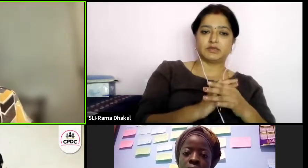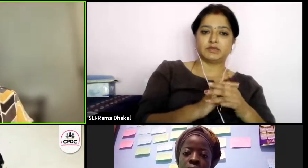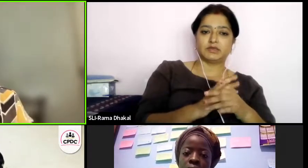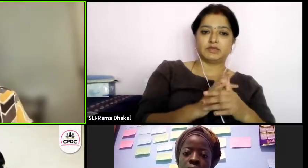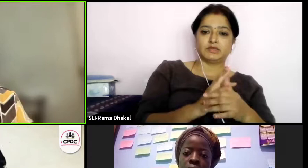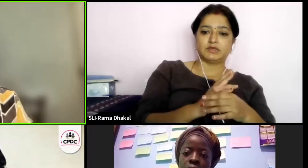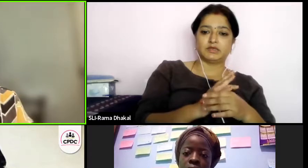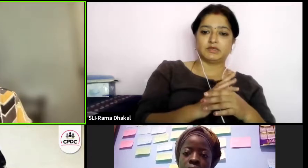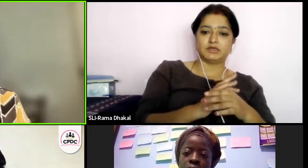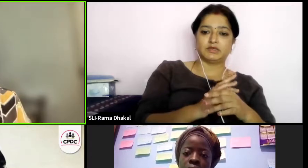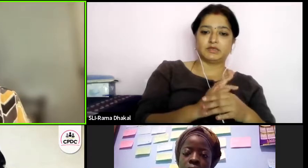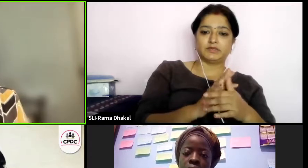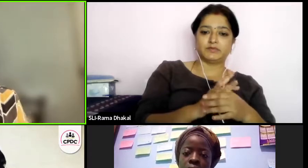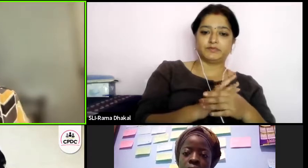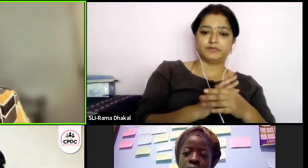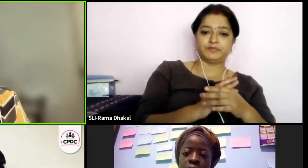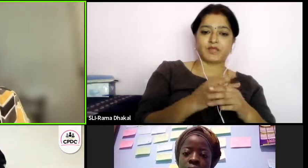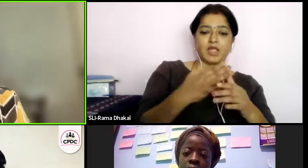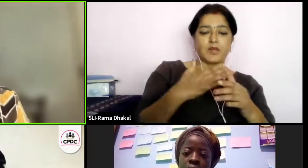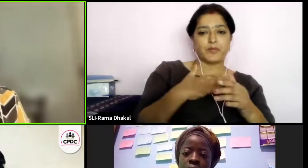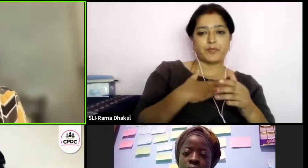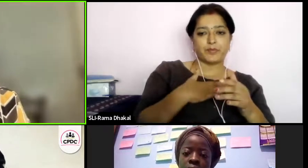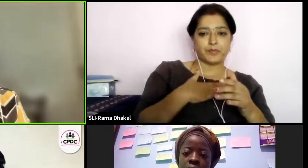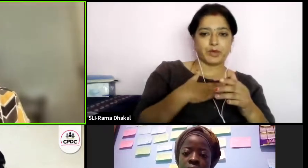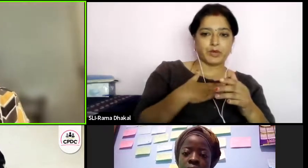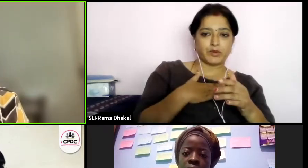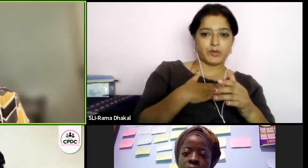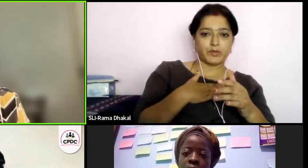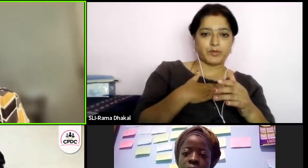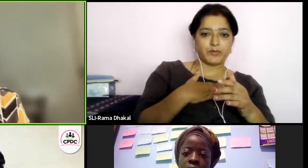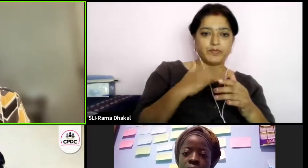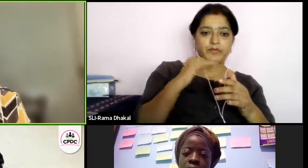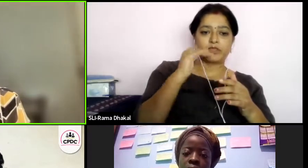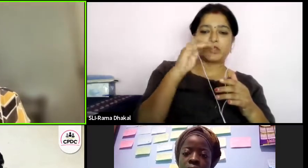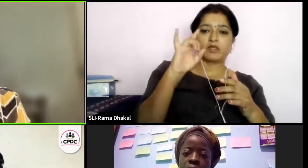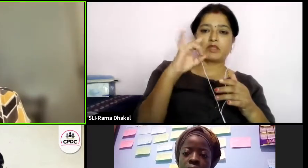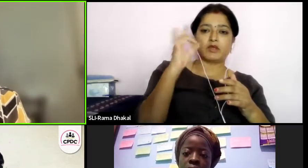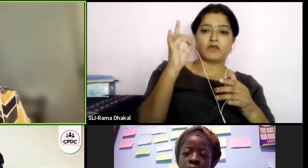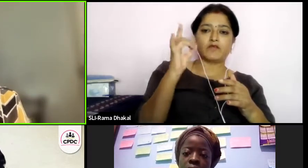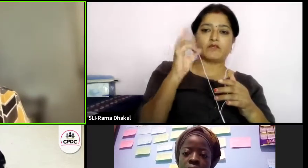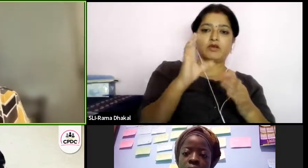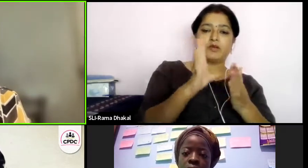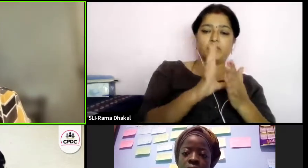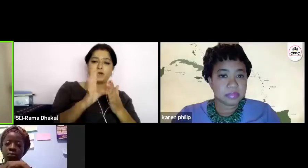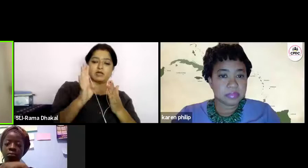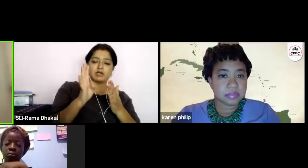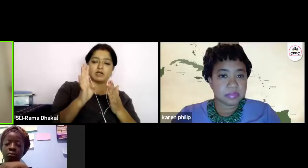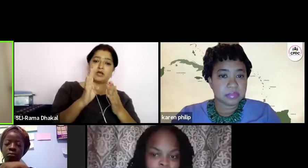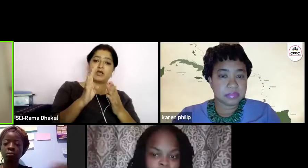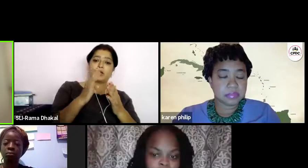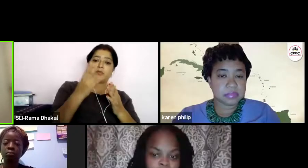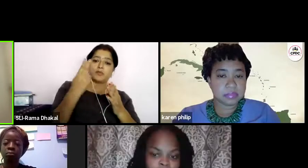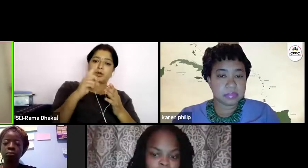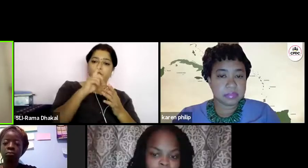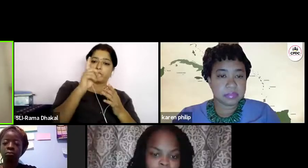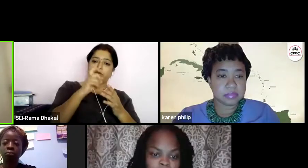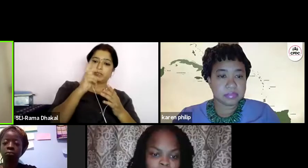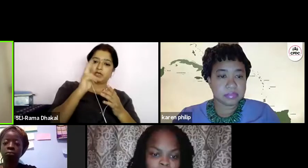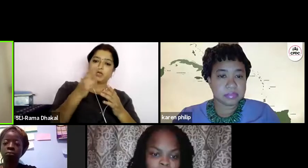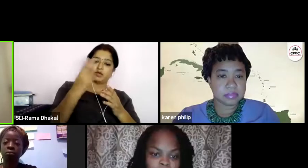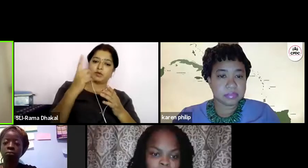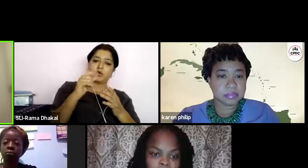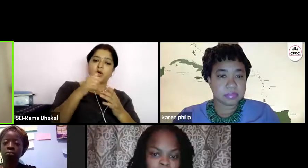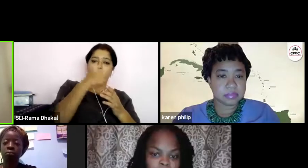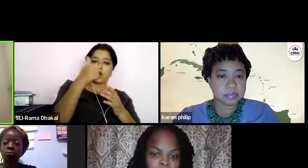have comments in the chat, so I will go over to those. Audrey, do you mind commenting a little bit